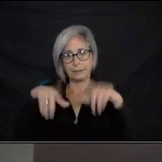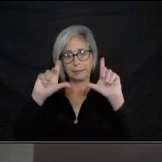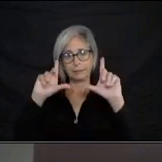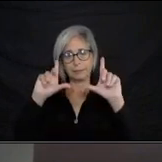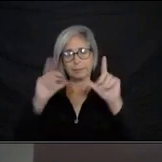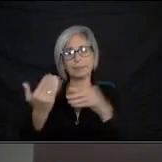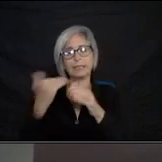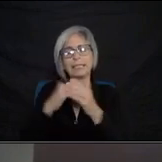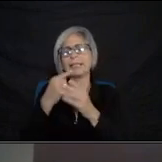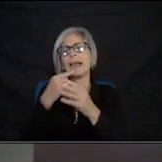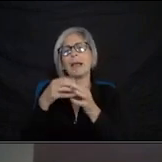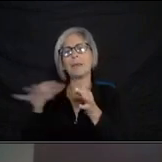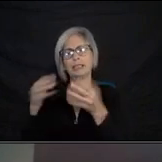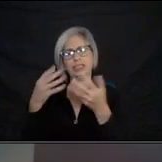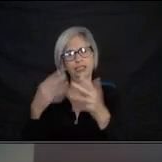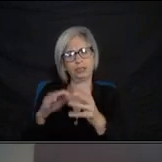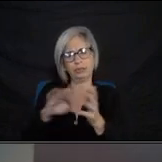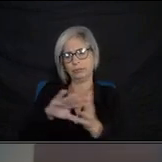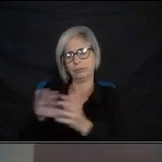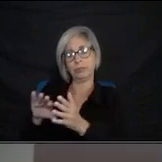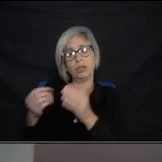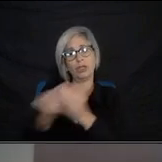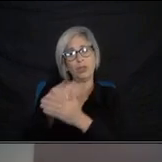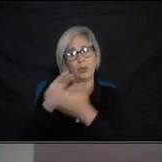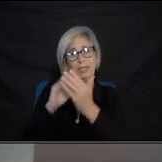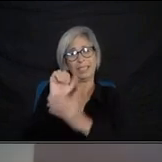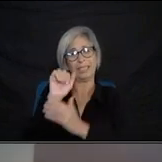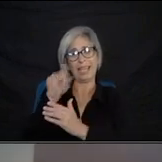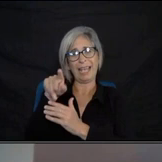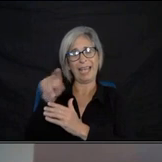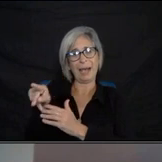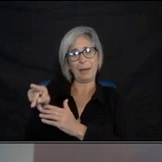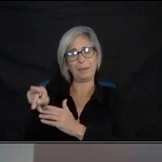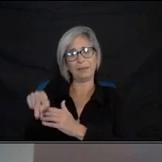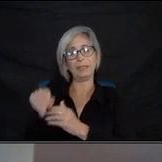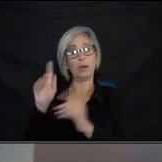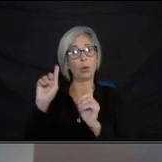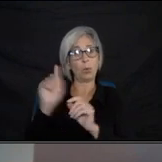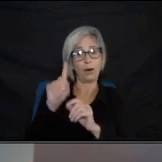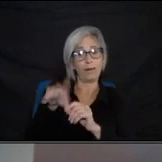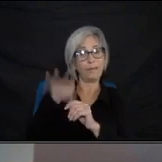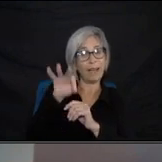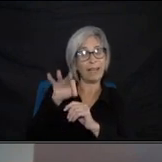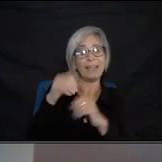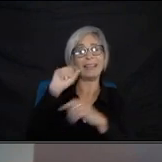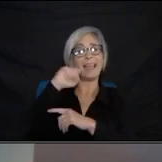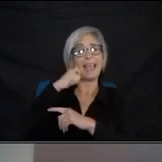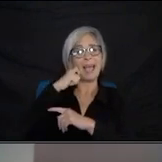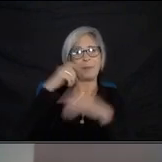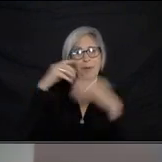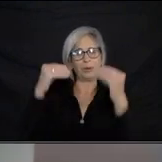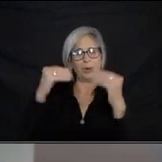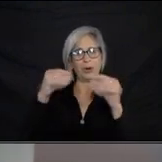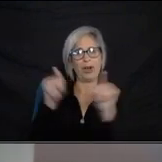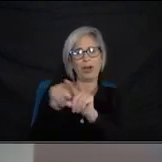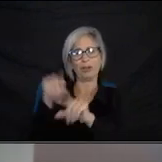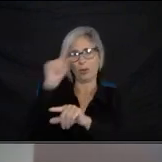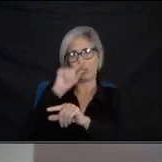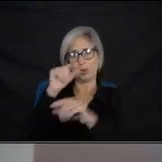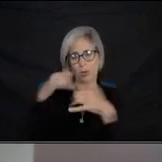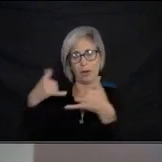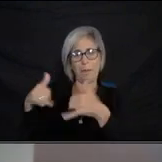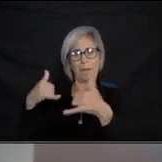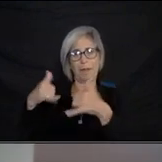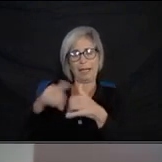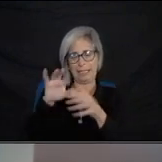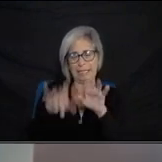Again, as I mentioned, the new city app is available in the Apple Play Store, Apple Store, and in Google Play. If you just